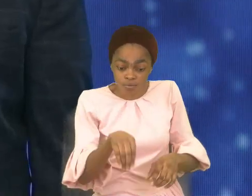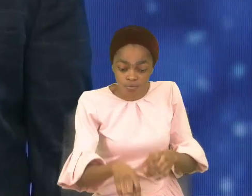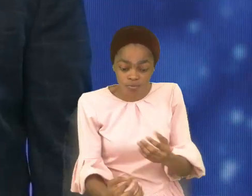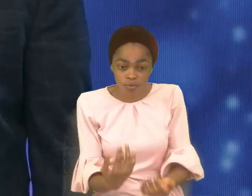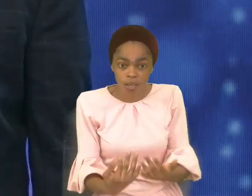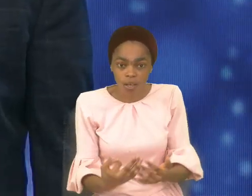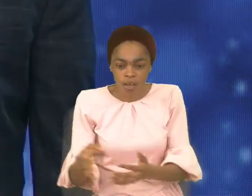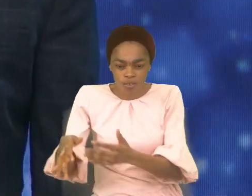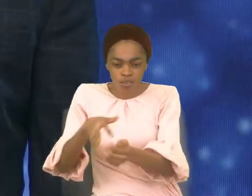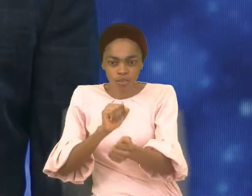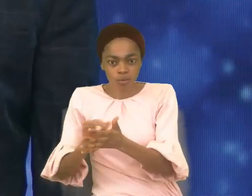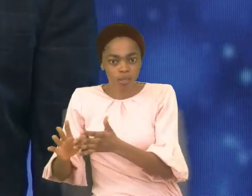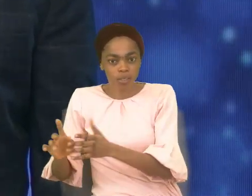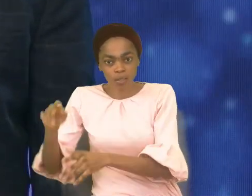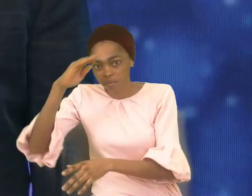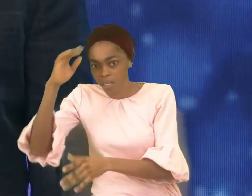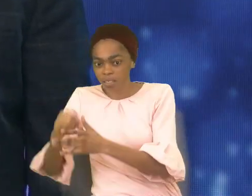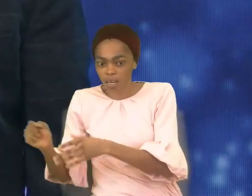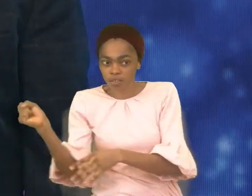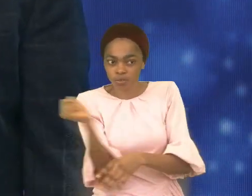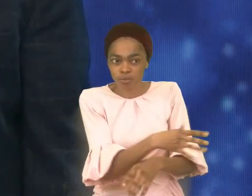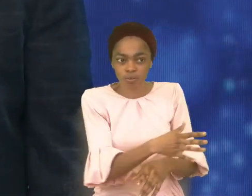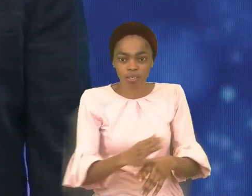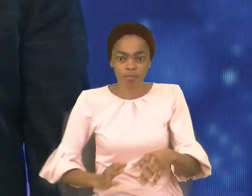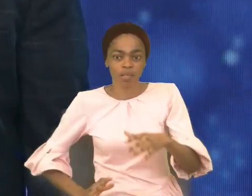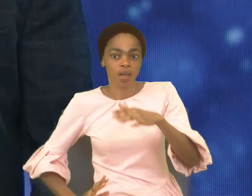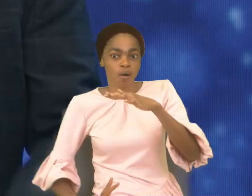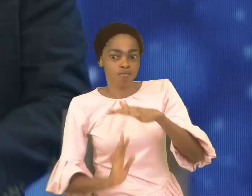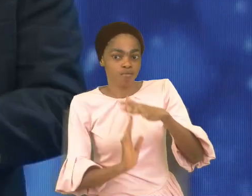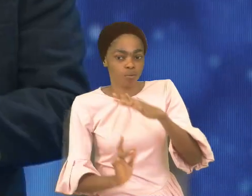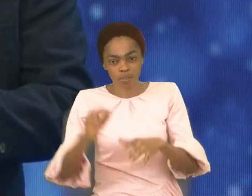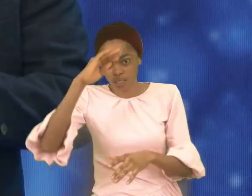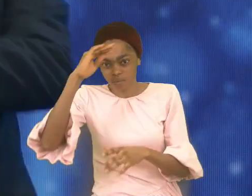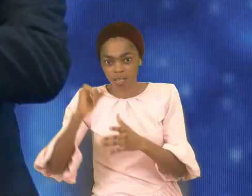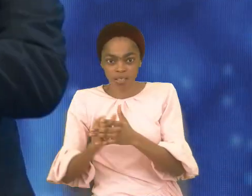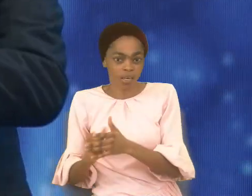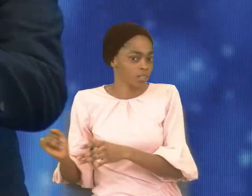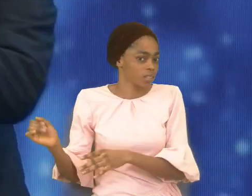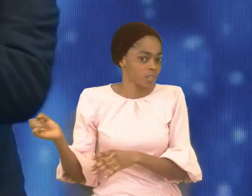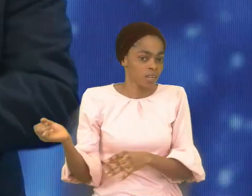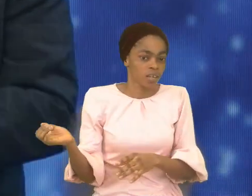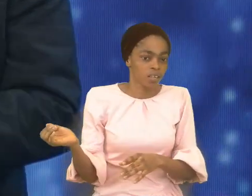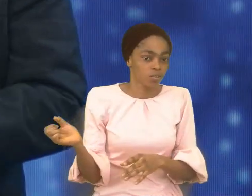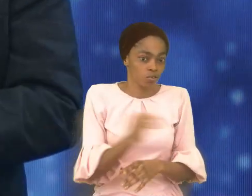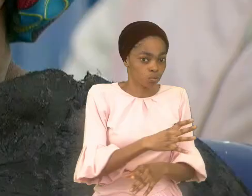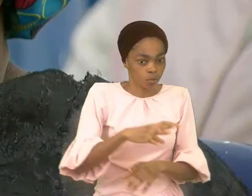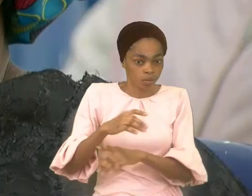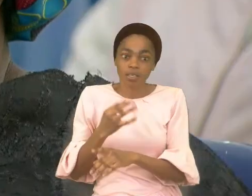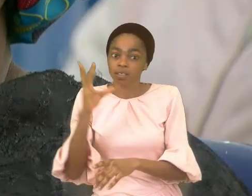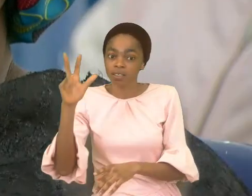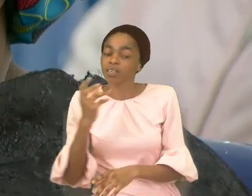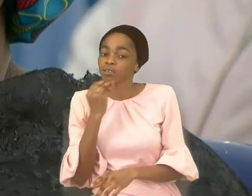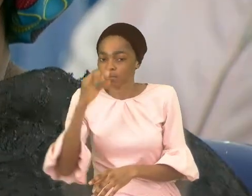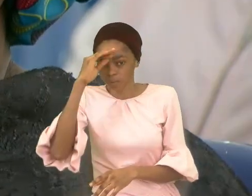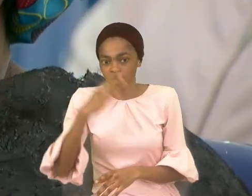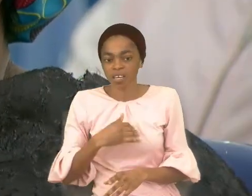Nebuchadnezzar, and they went to eternity where faithful people will not go. They